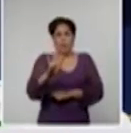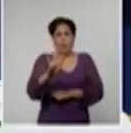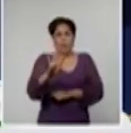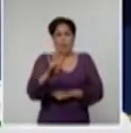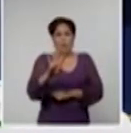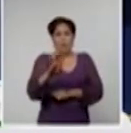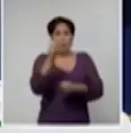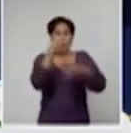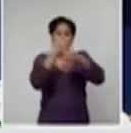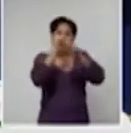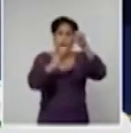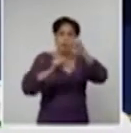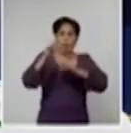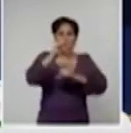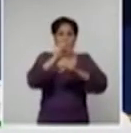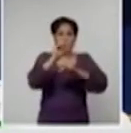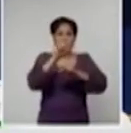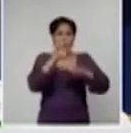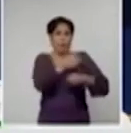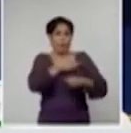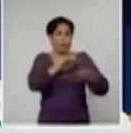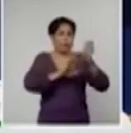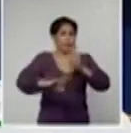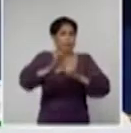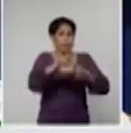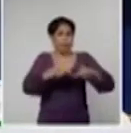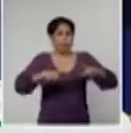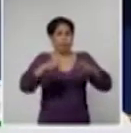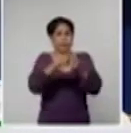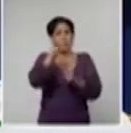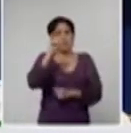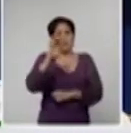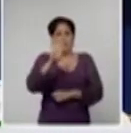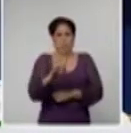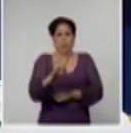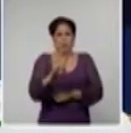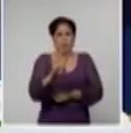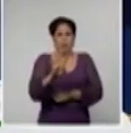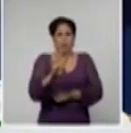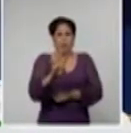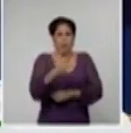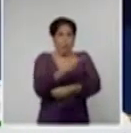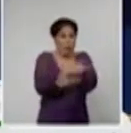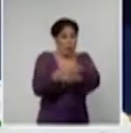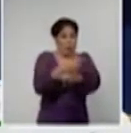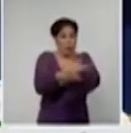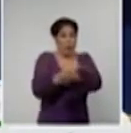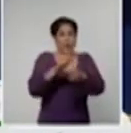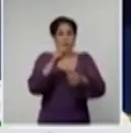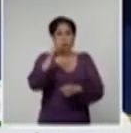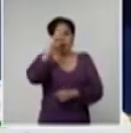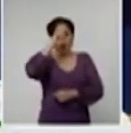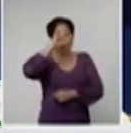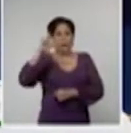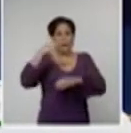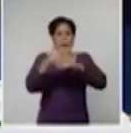a result of the study of these samples, 7 patients tested